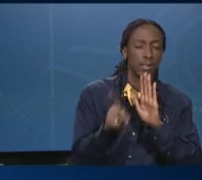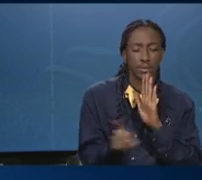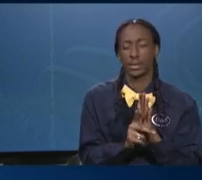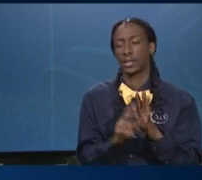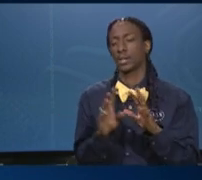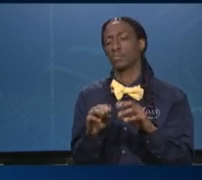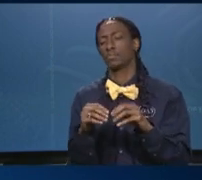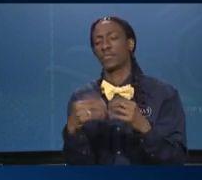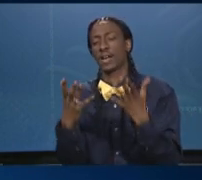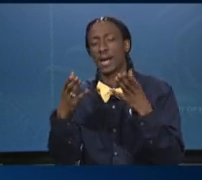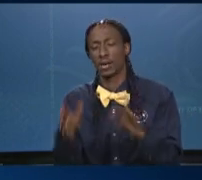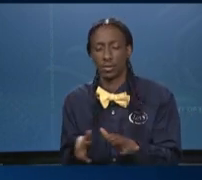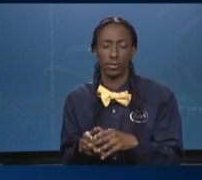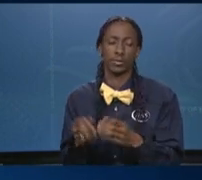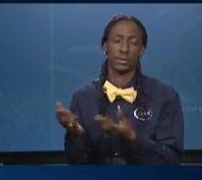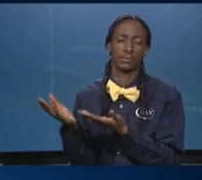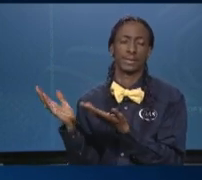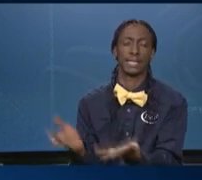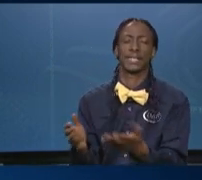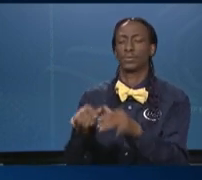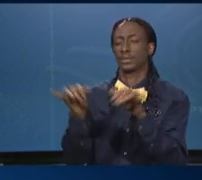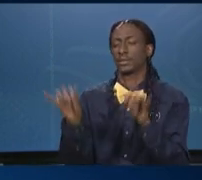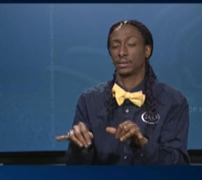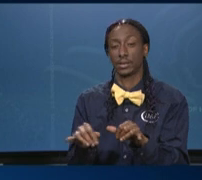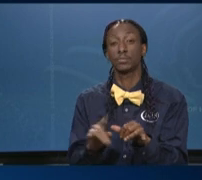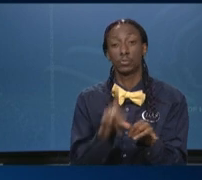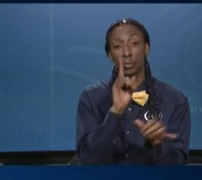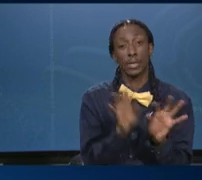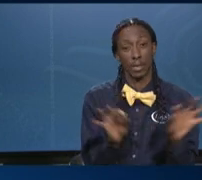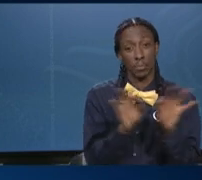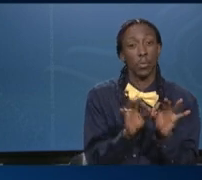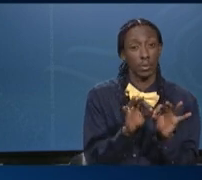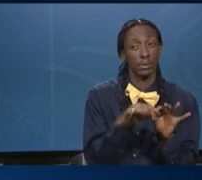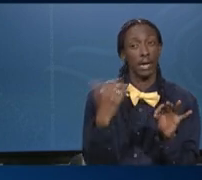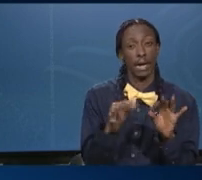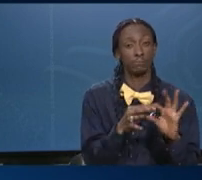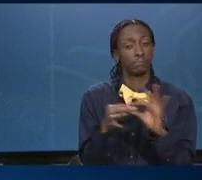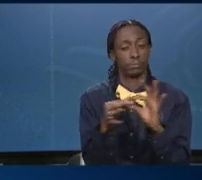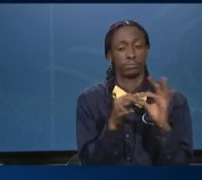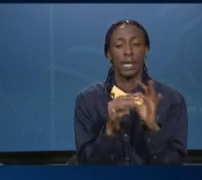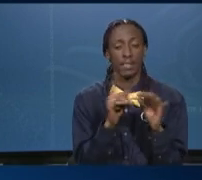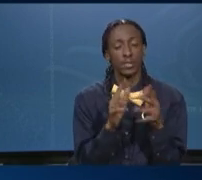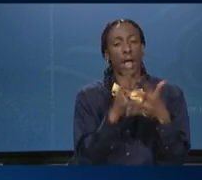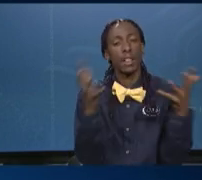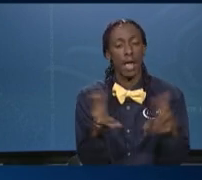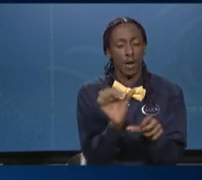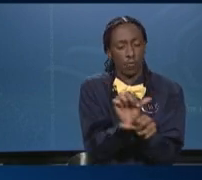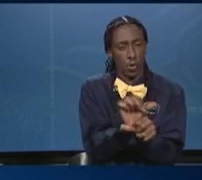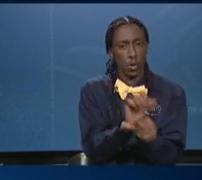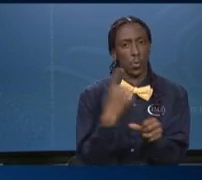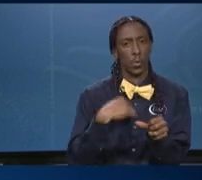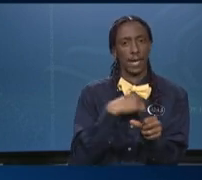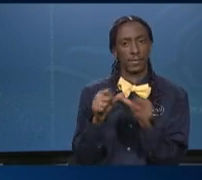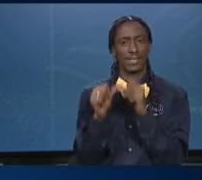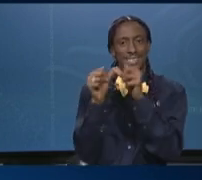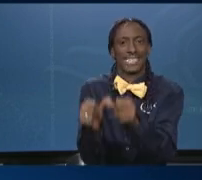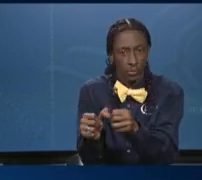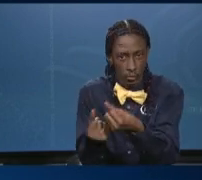system, are equally critical and really challenging, and there's a lot of work we have to continue to support that on a day-to-day basis.